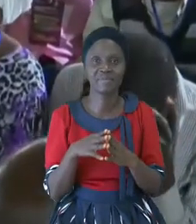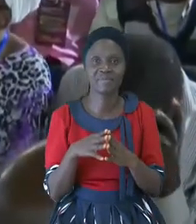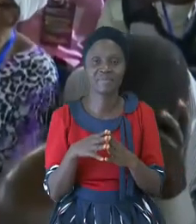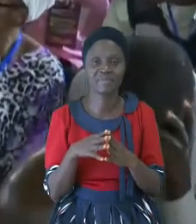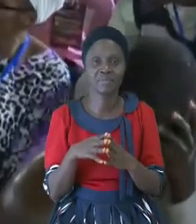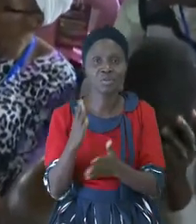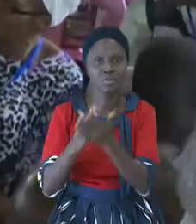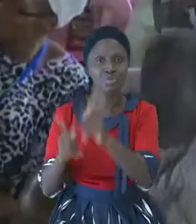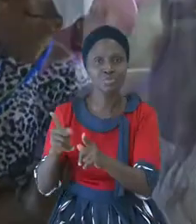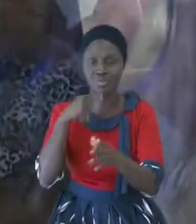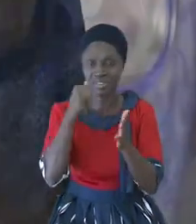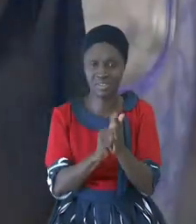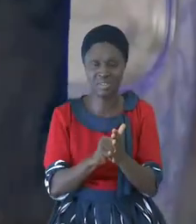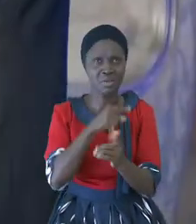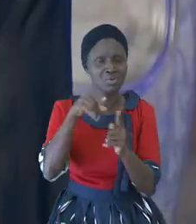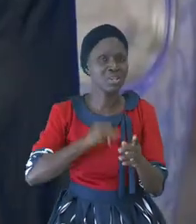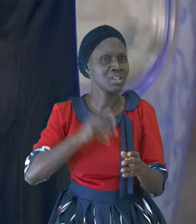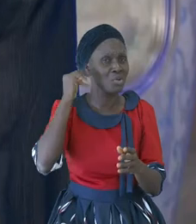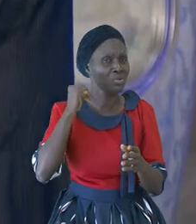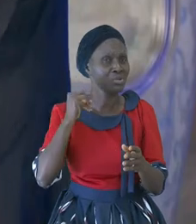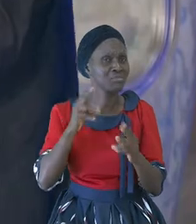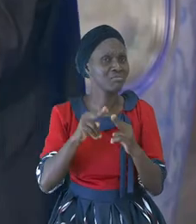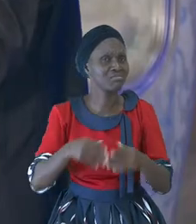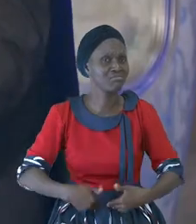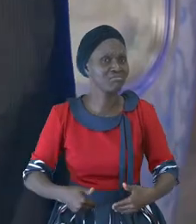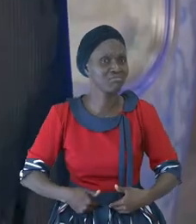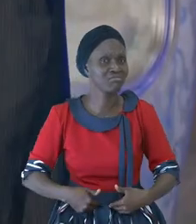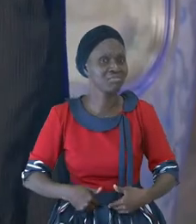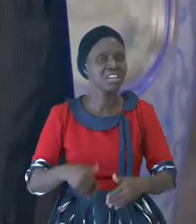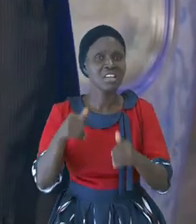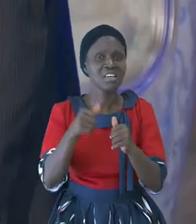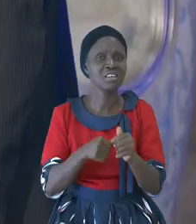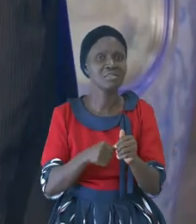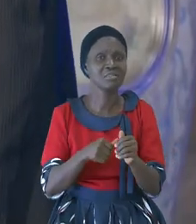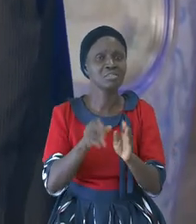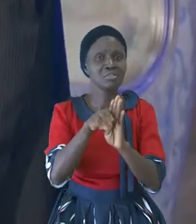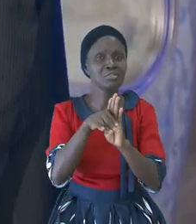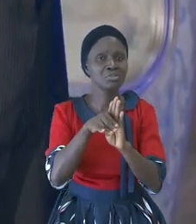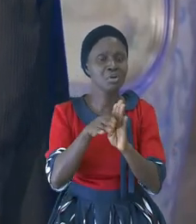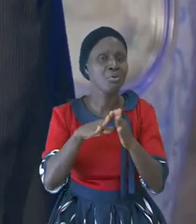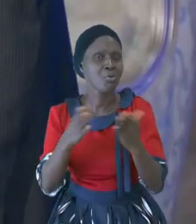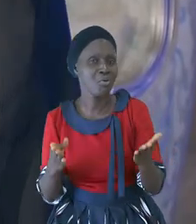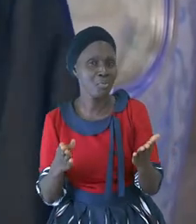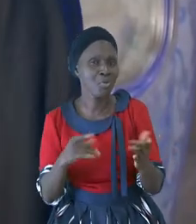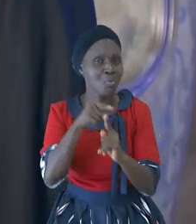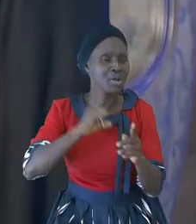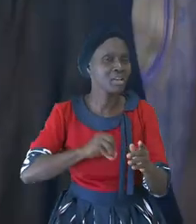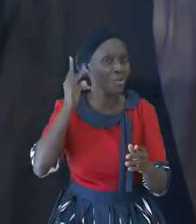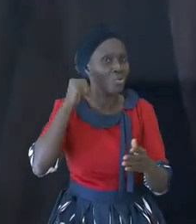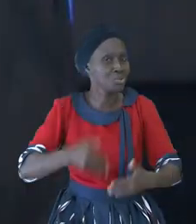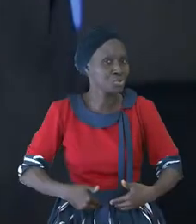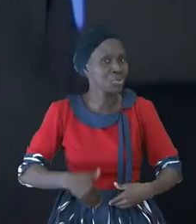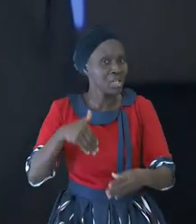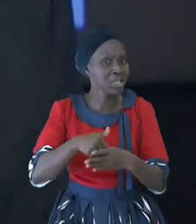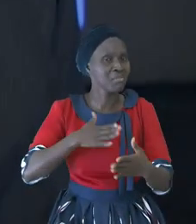when I was very young, you know, every door just opened. When I was younger in the ministry, younger in the faith, when I was